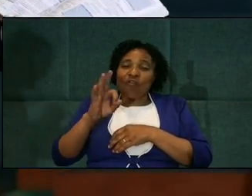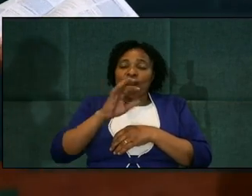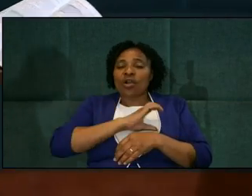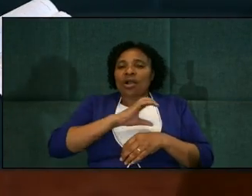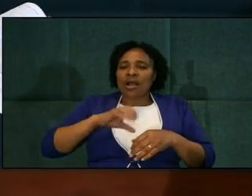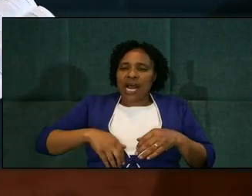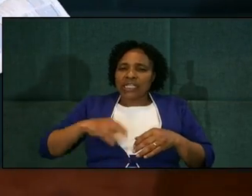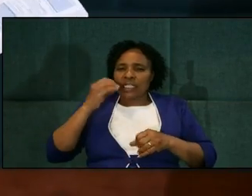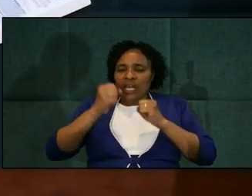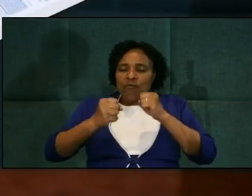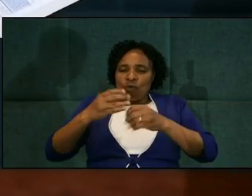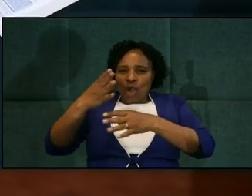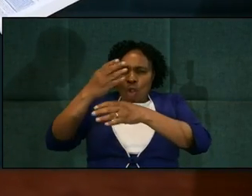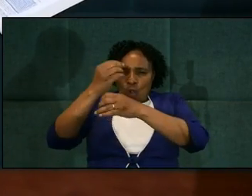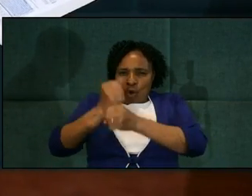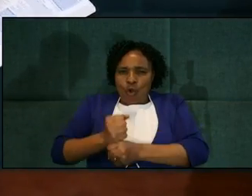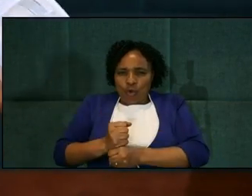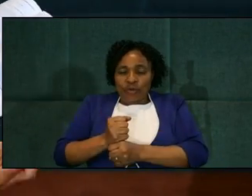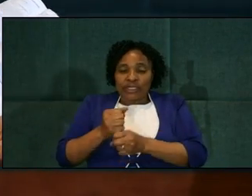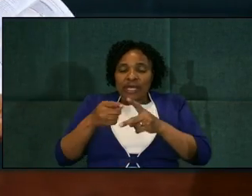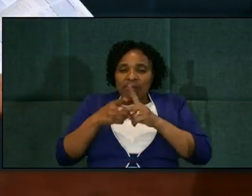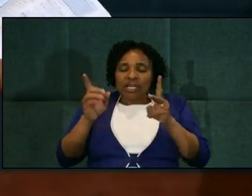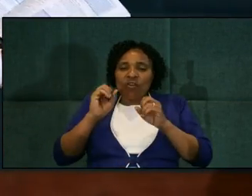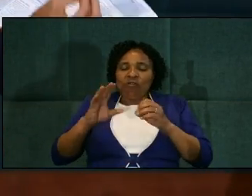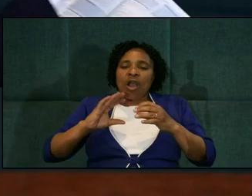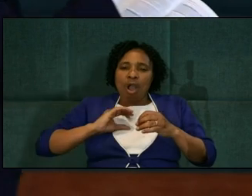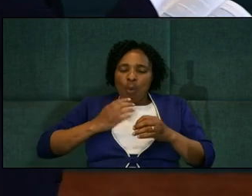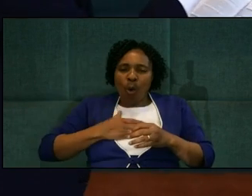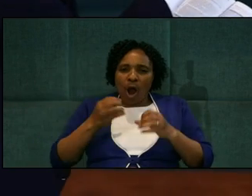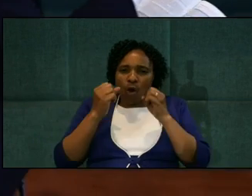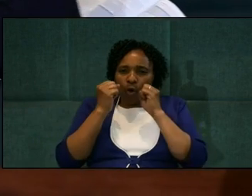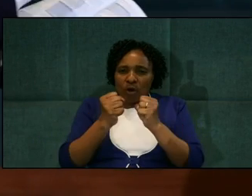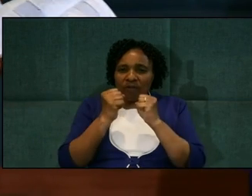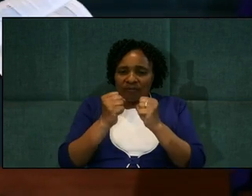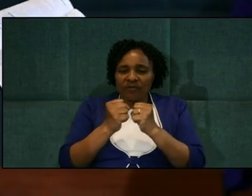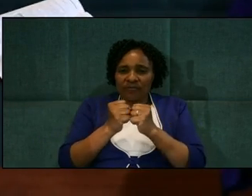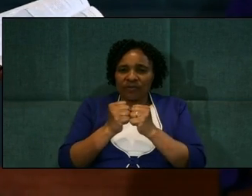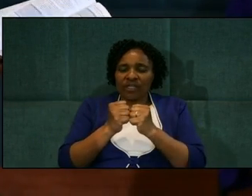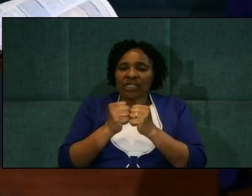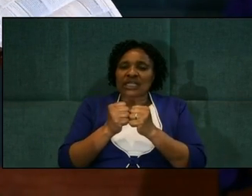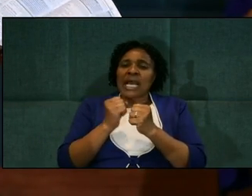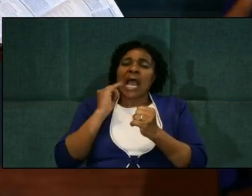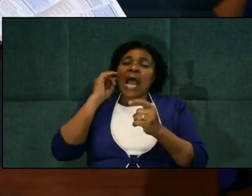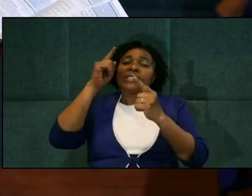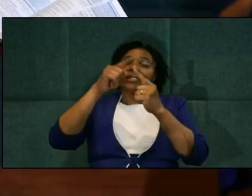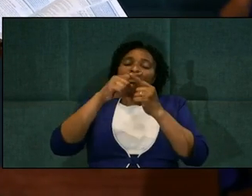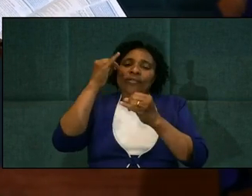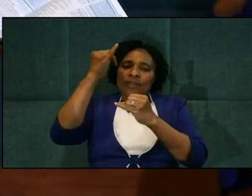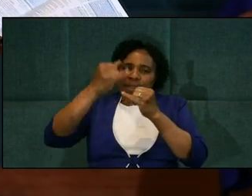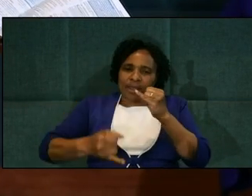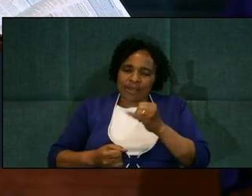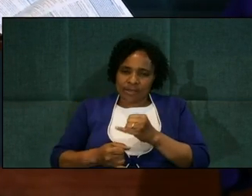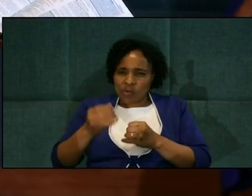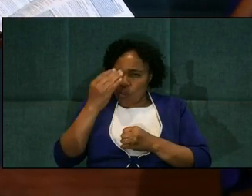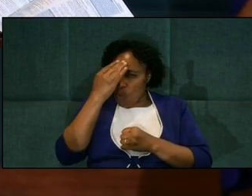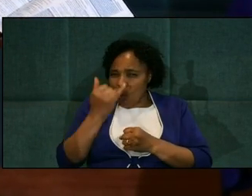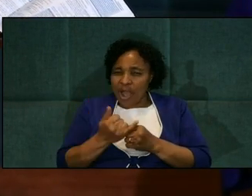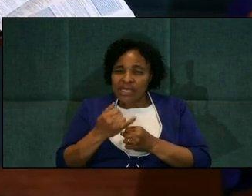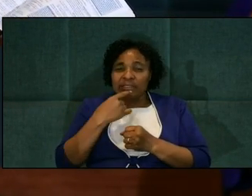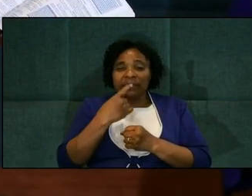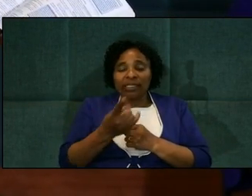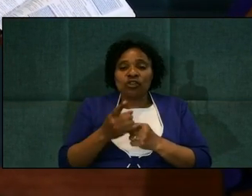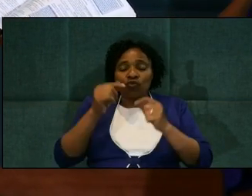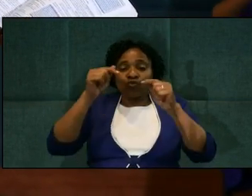hold the beginning of our confidence steadfast to where? To the end. While it is